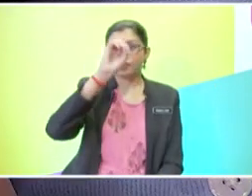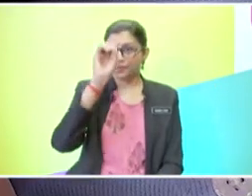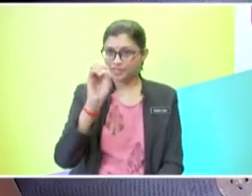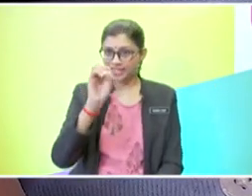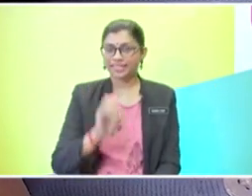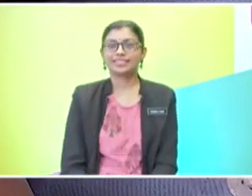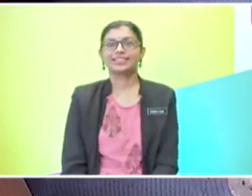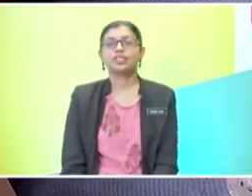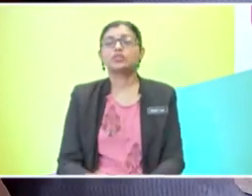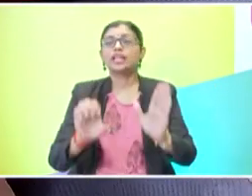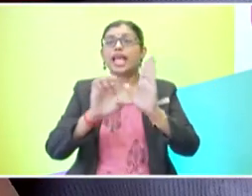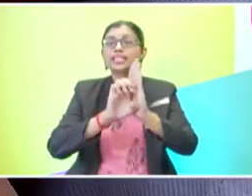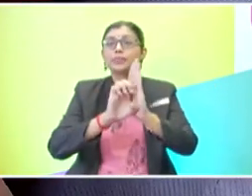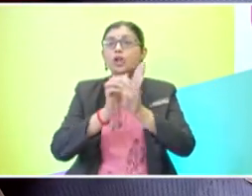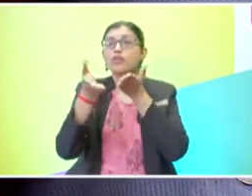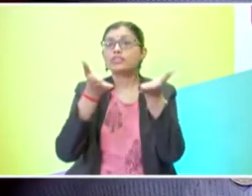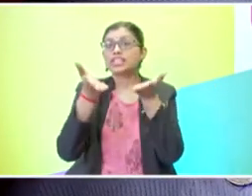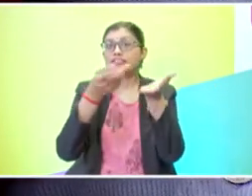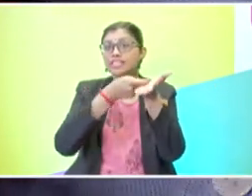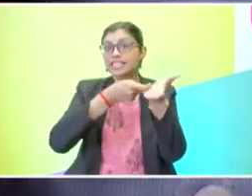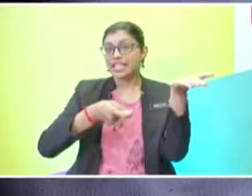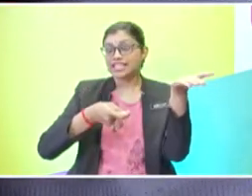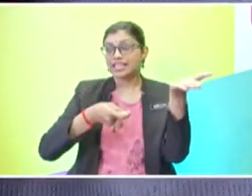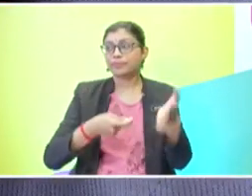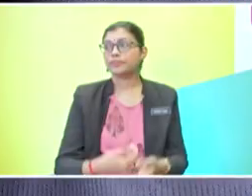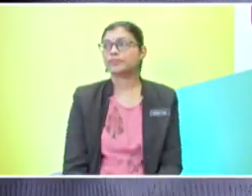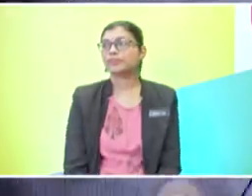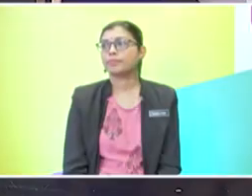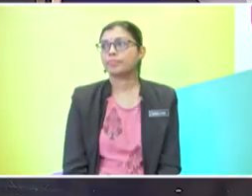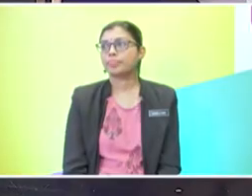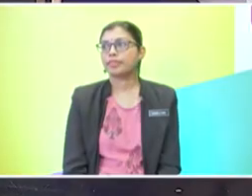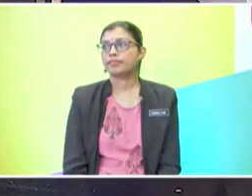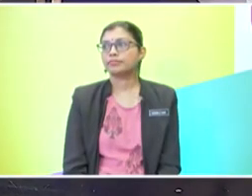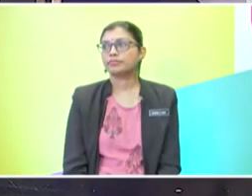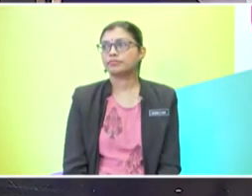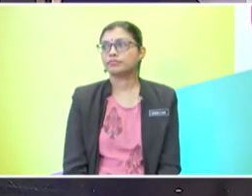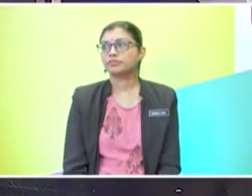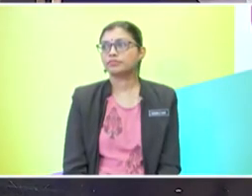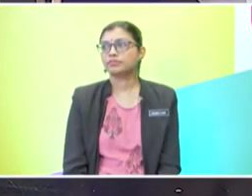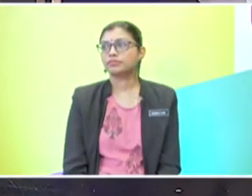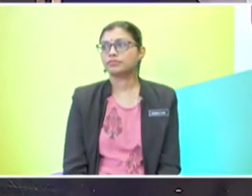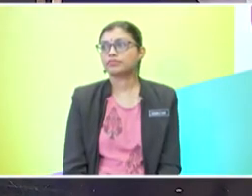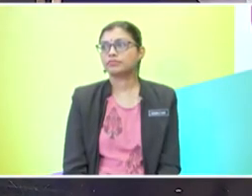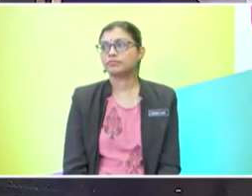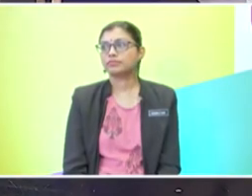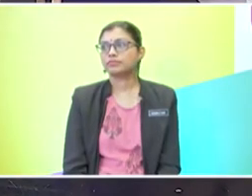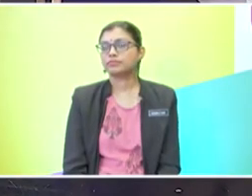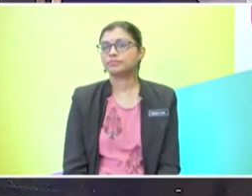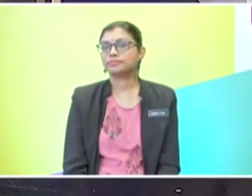that's an example. Okay. Next, we move next. Okay. Mm-hmm. You can see it here.